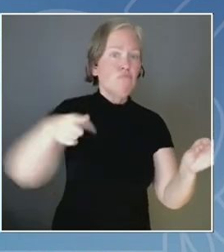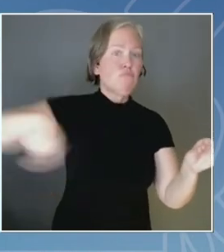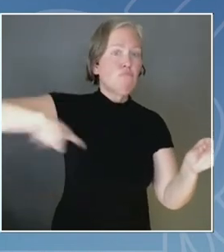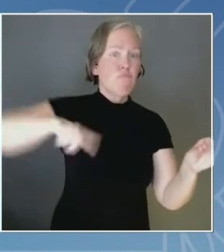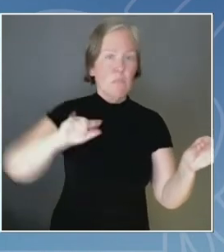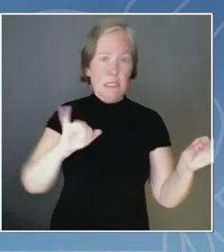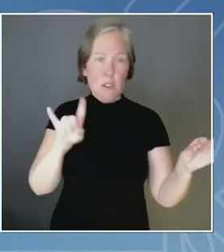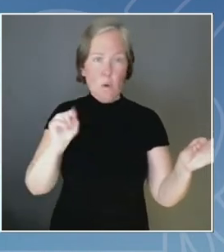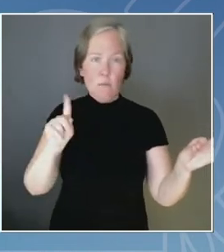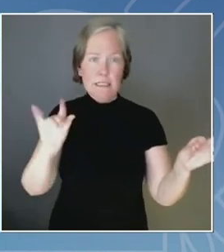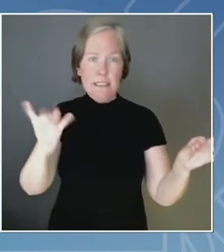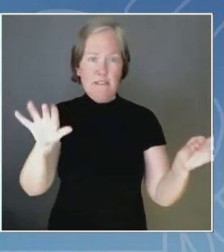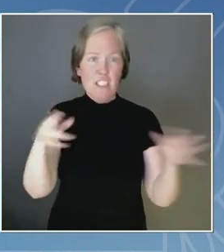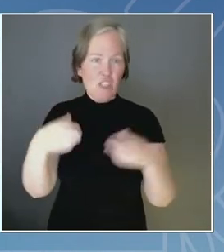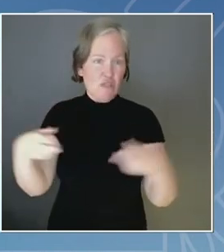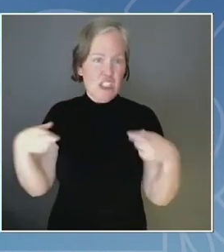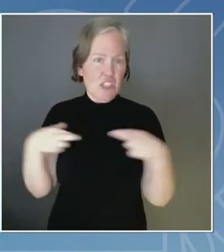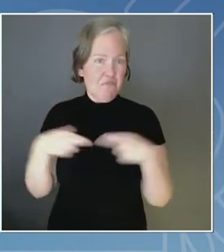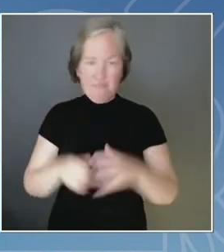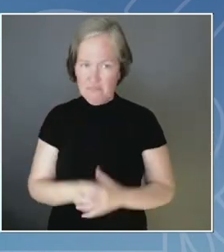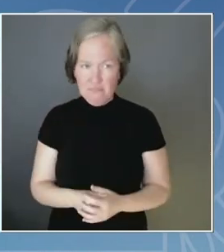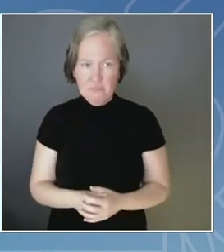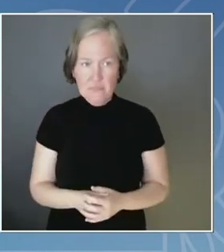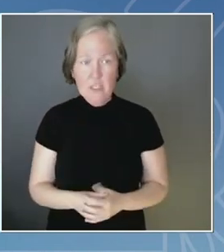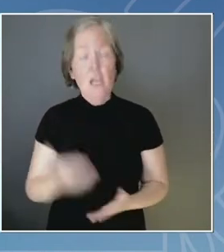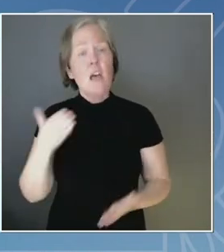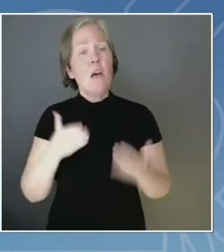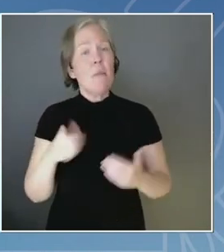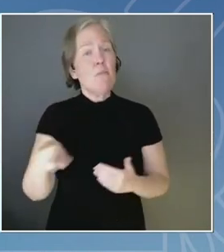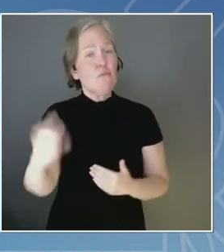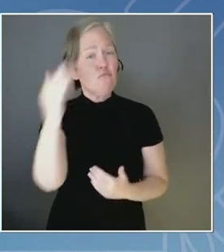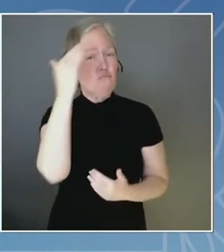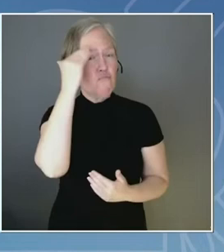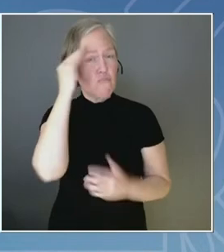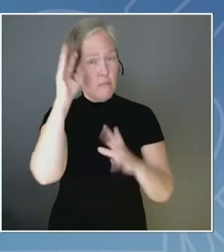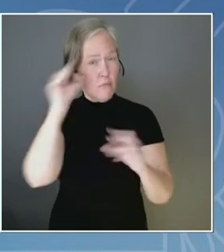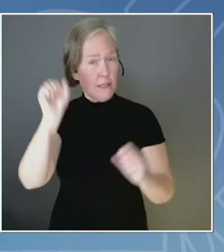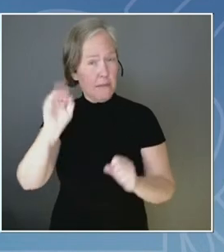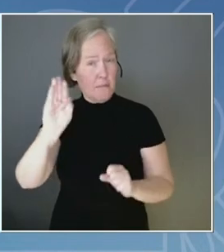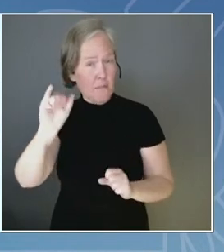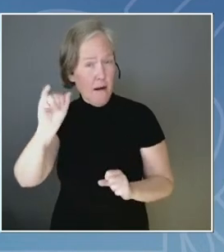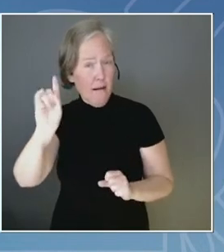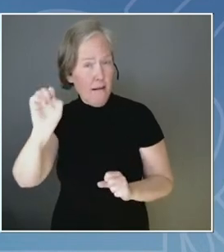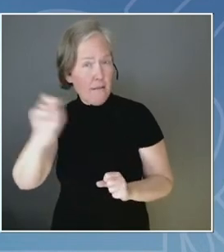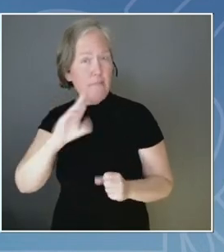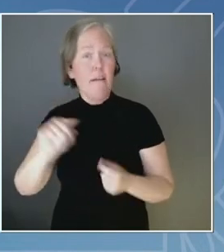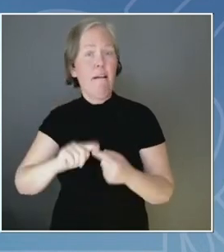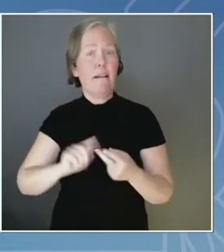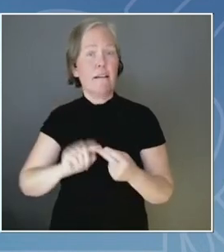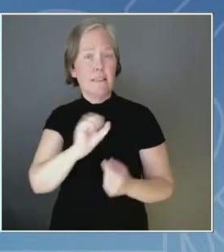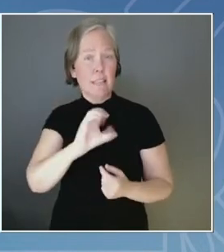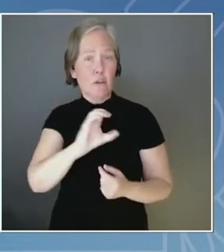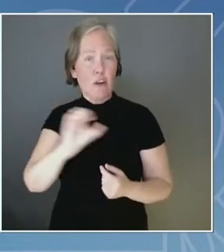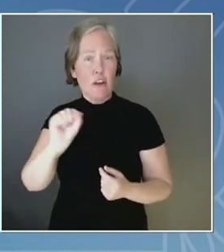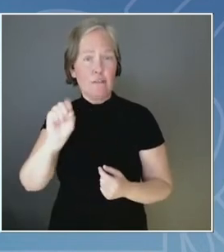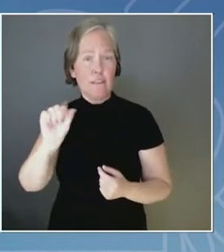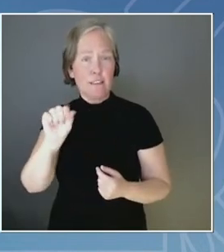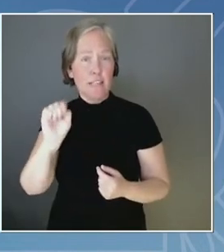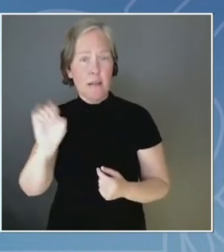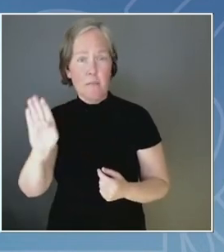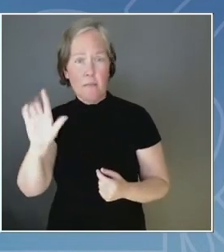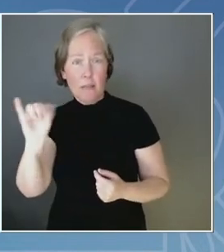Indo-Pacific region. You may have heard that President Biden and Secretary of State Blinken released the United